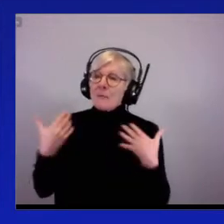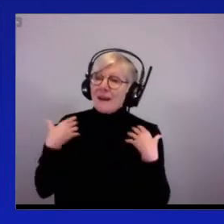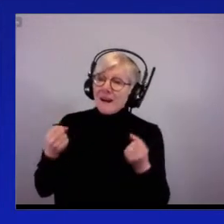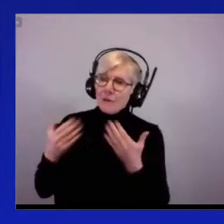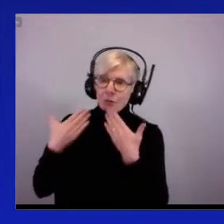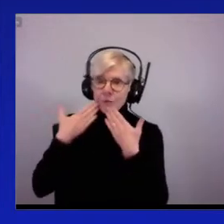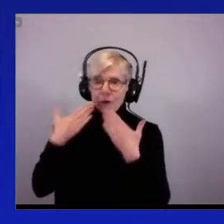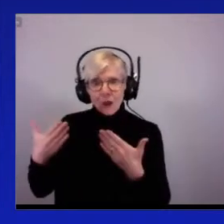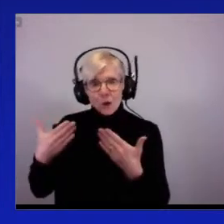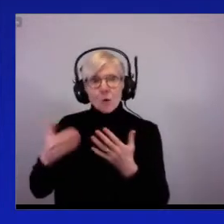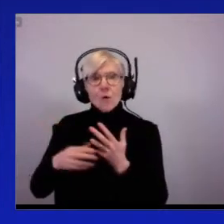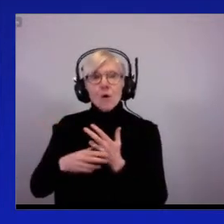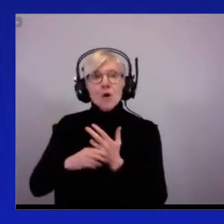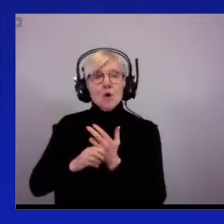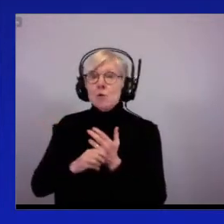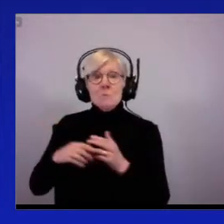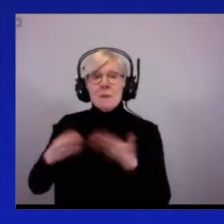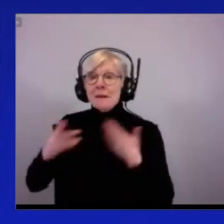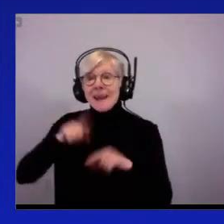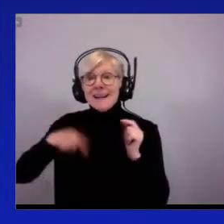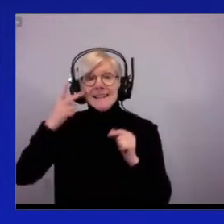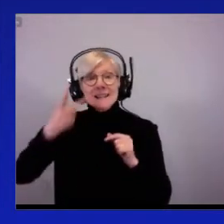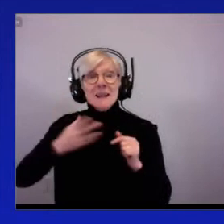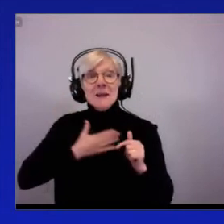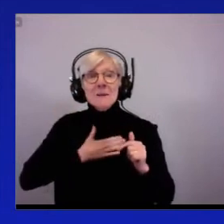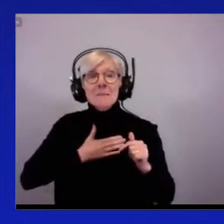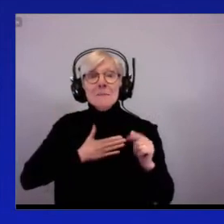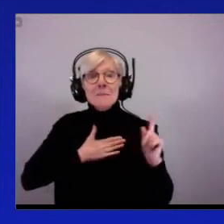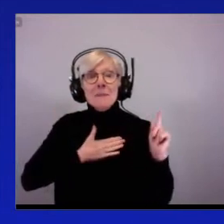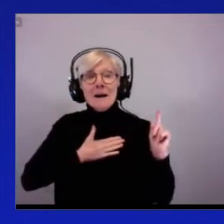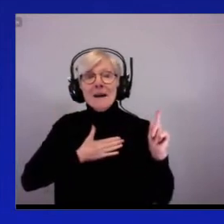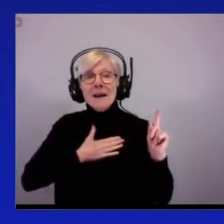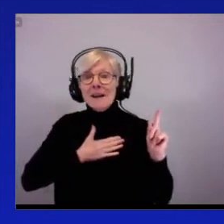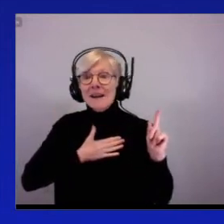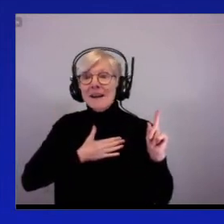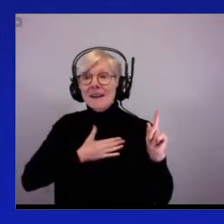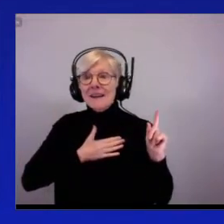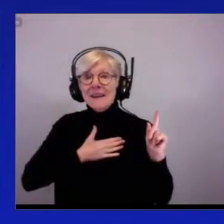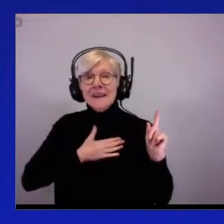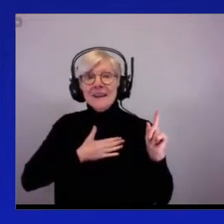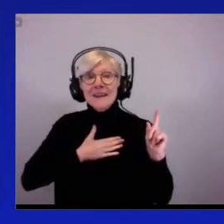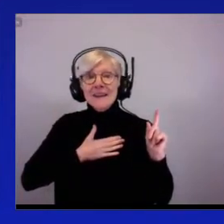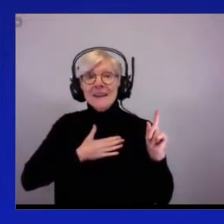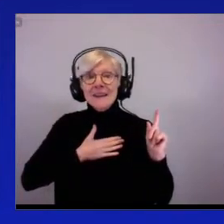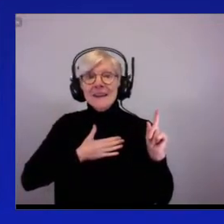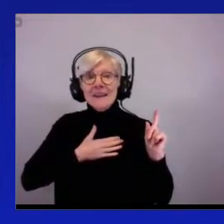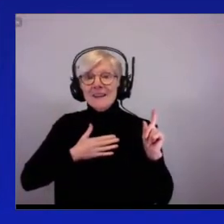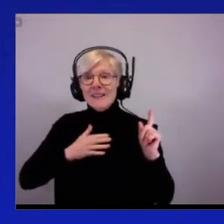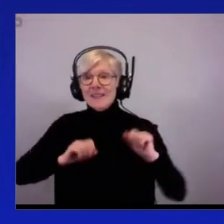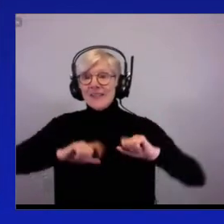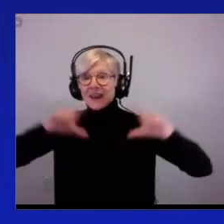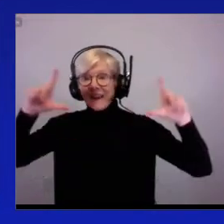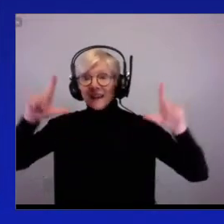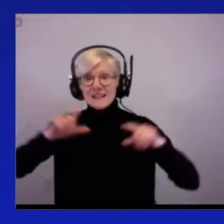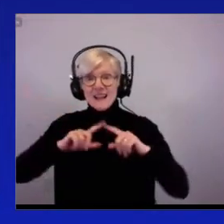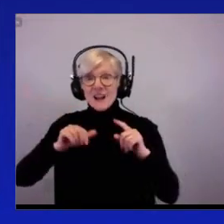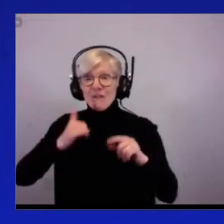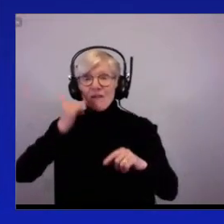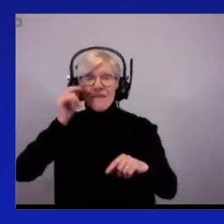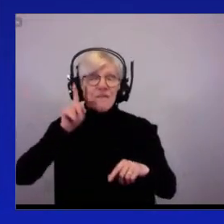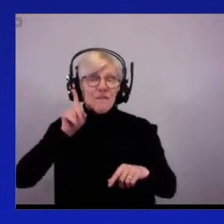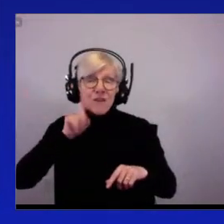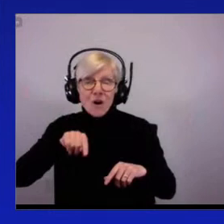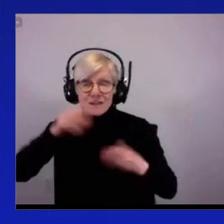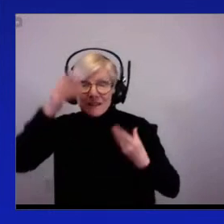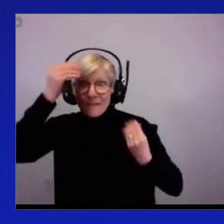you probably can't see this, but it's one of those anti-vaxxer misinformation pieces of information that are floating around the neighborhood. So we really